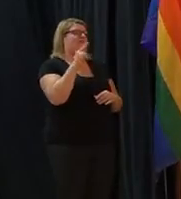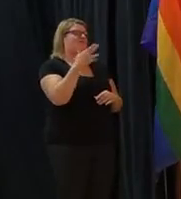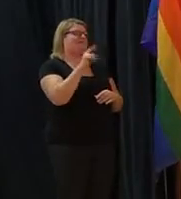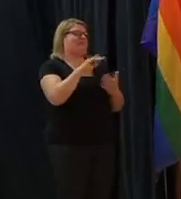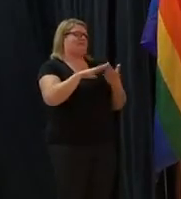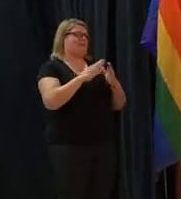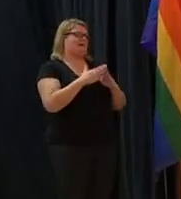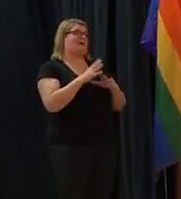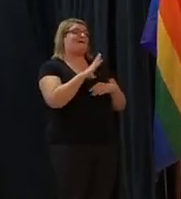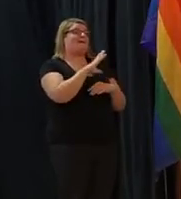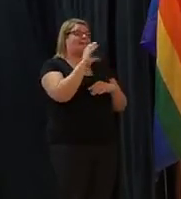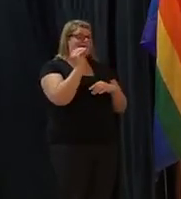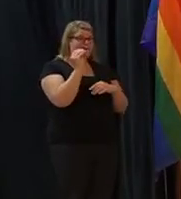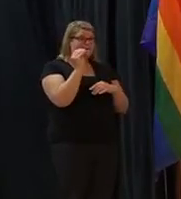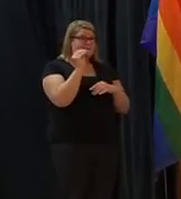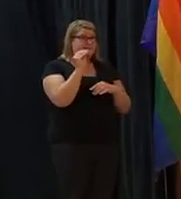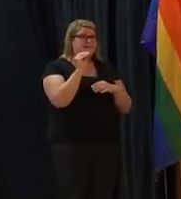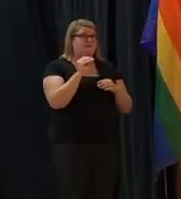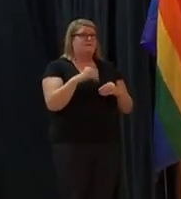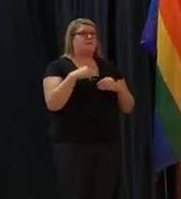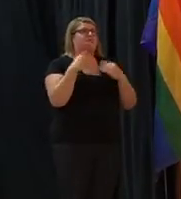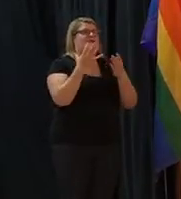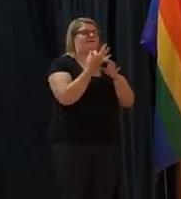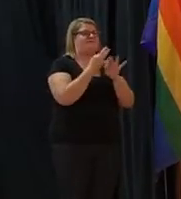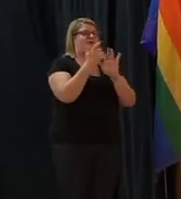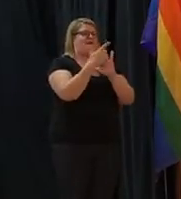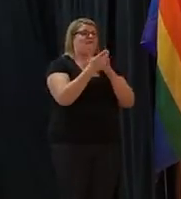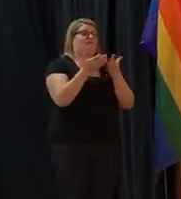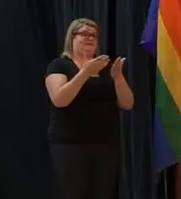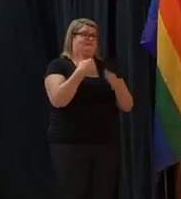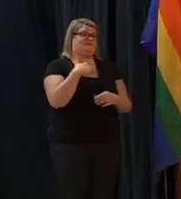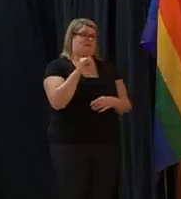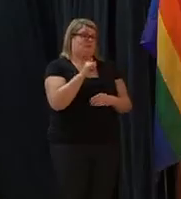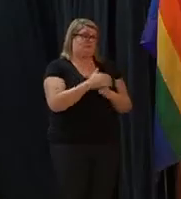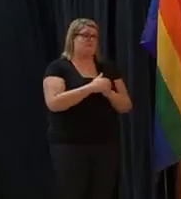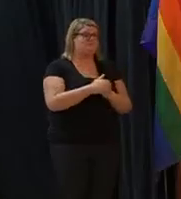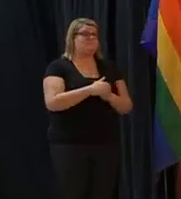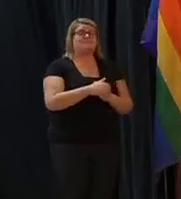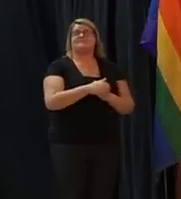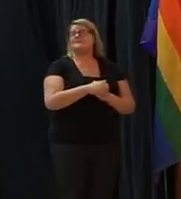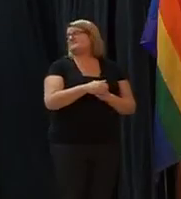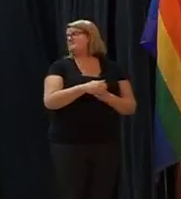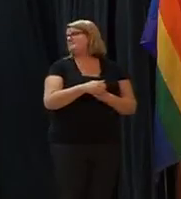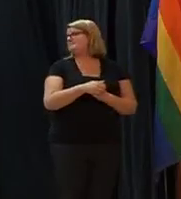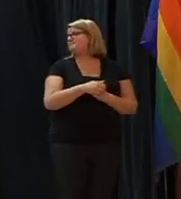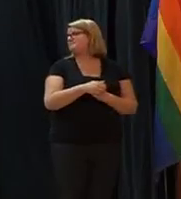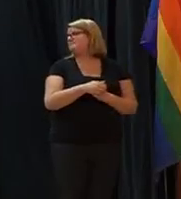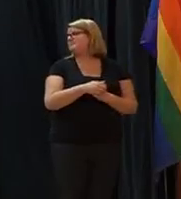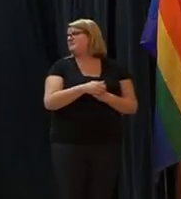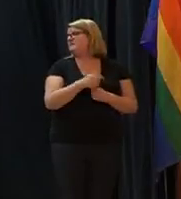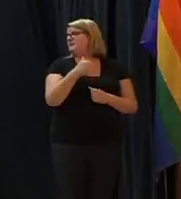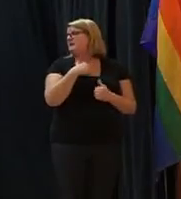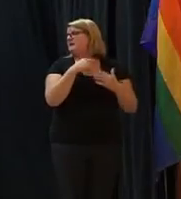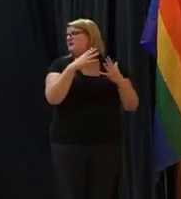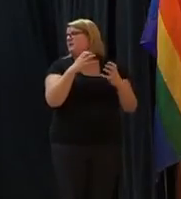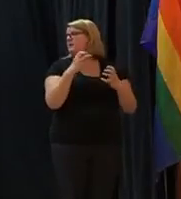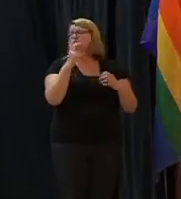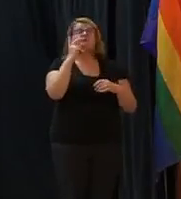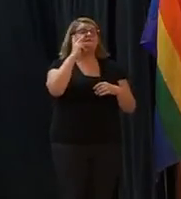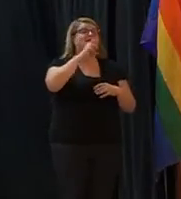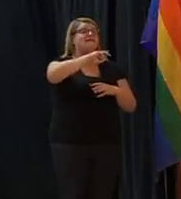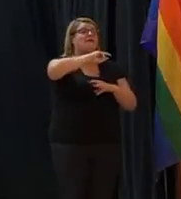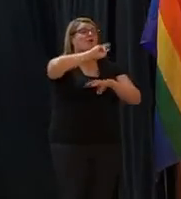well as through providing pro bono legal services. My motto is, I want to see a world